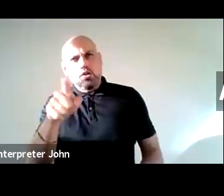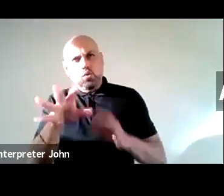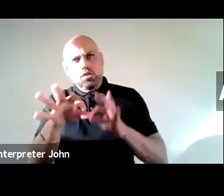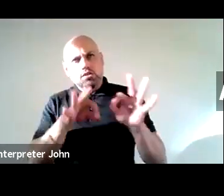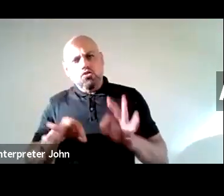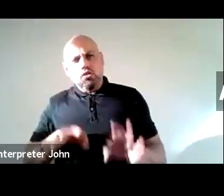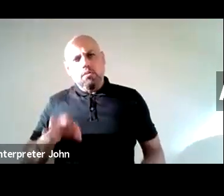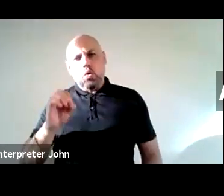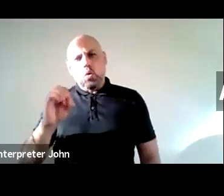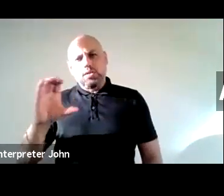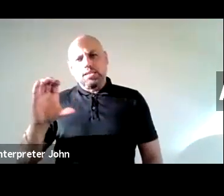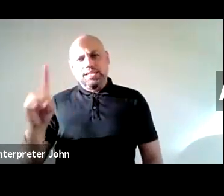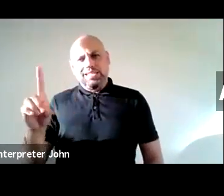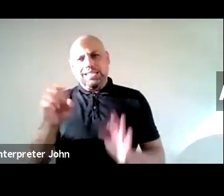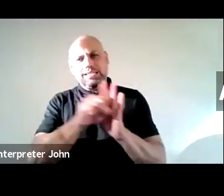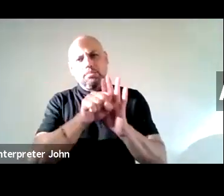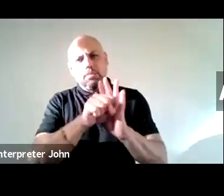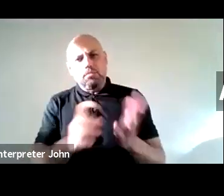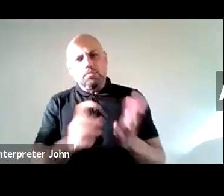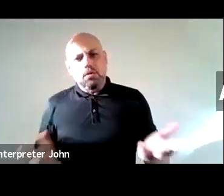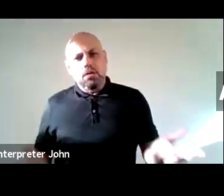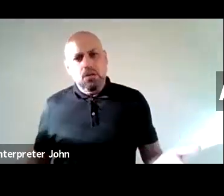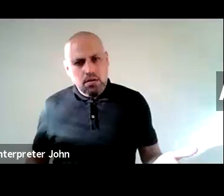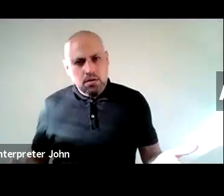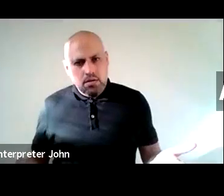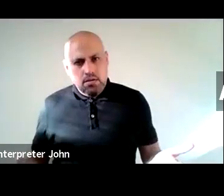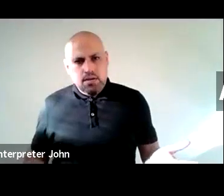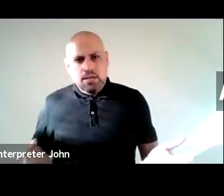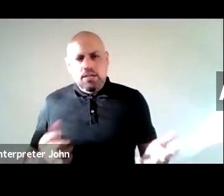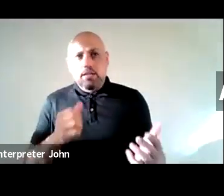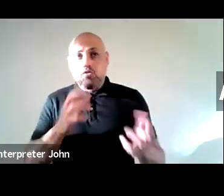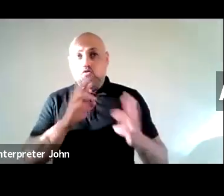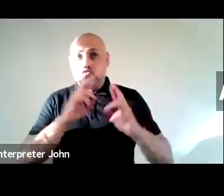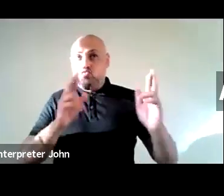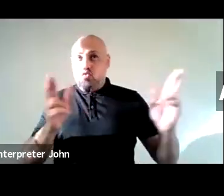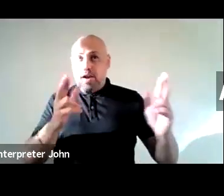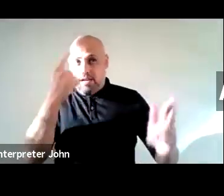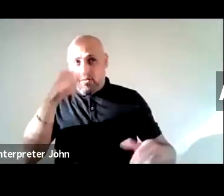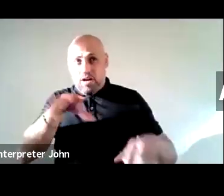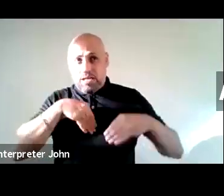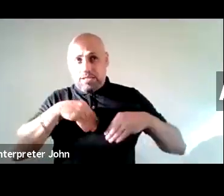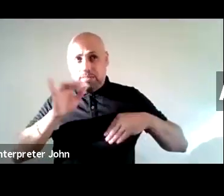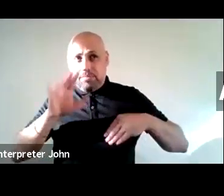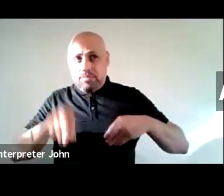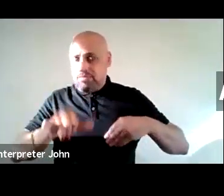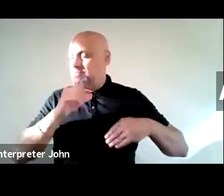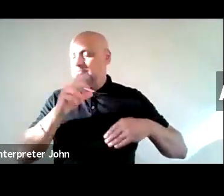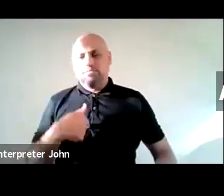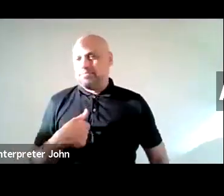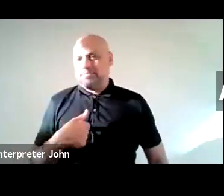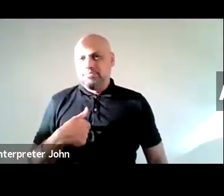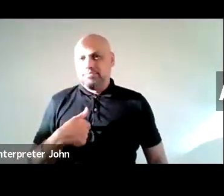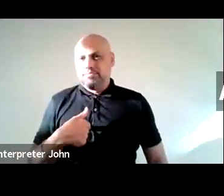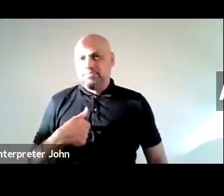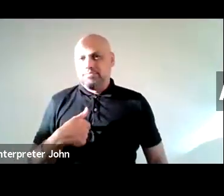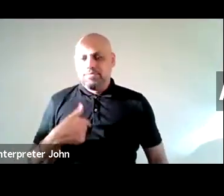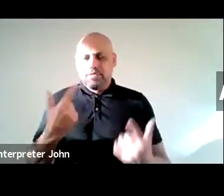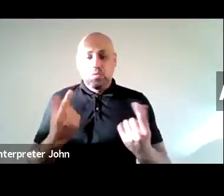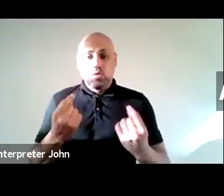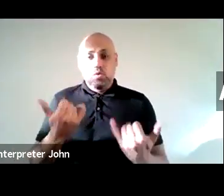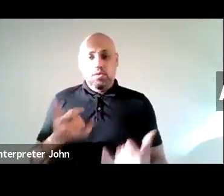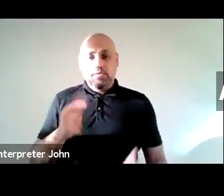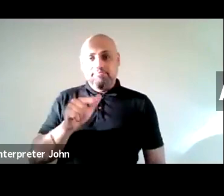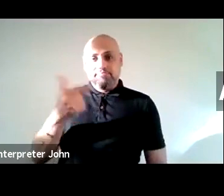describing OCD symptoms, but I wasn't ready to hear that. I'm now going to turn it over to Dr.